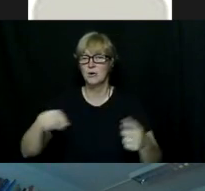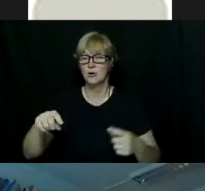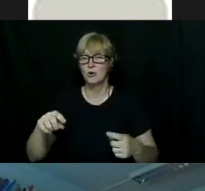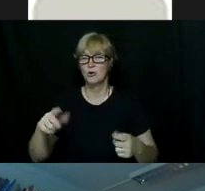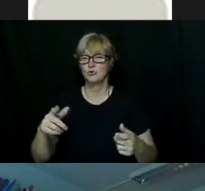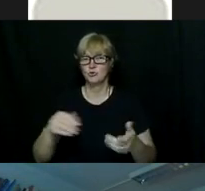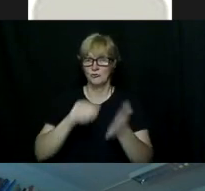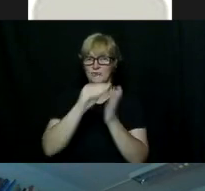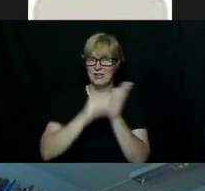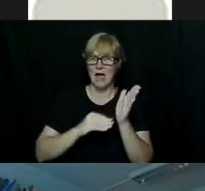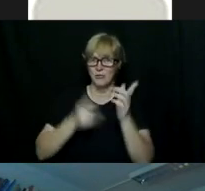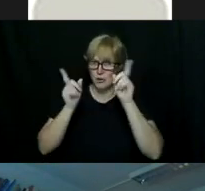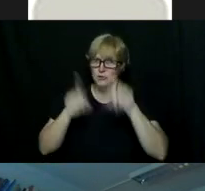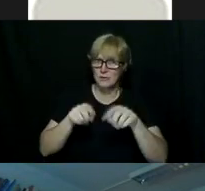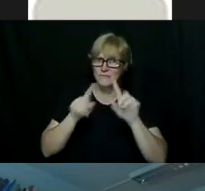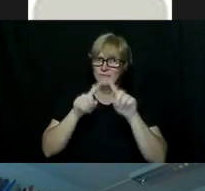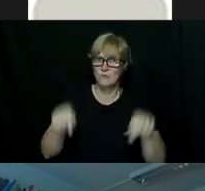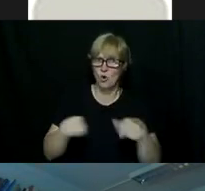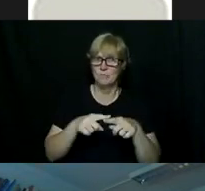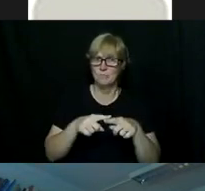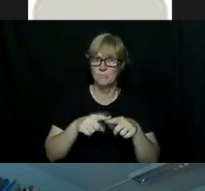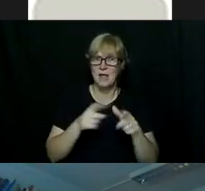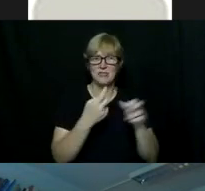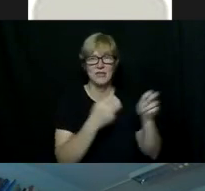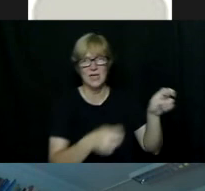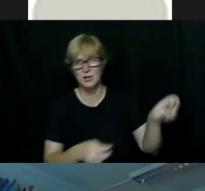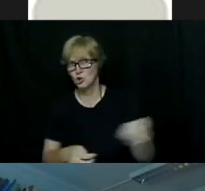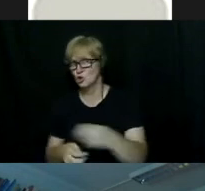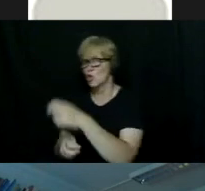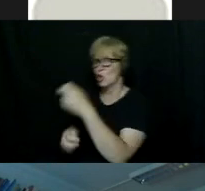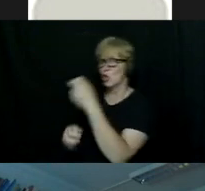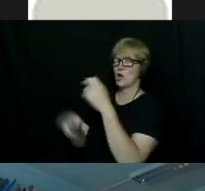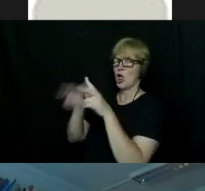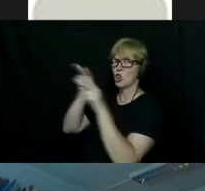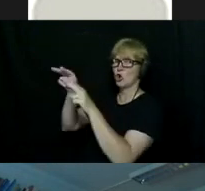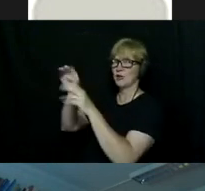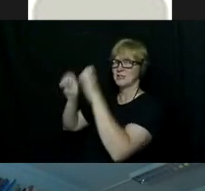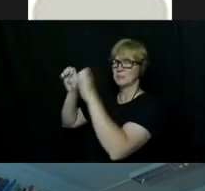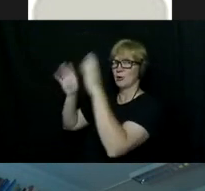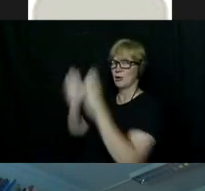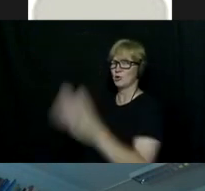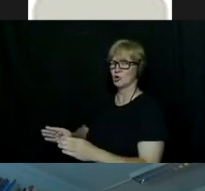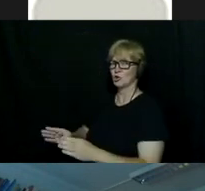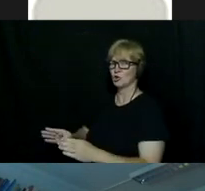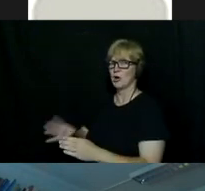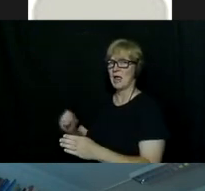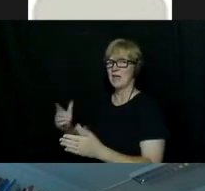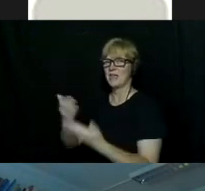consent form, and then they turn and then face the experimenter, right? And they often like put their hands like